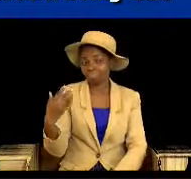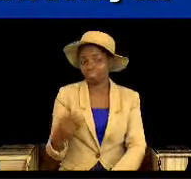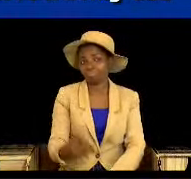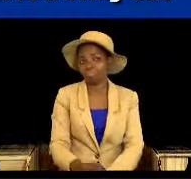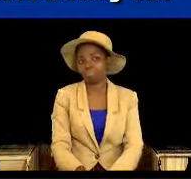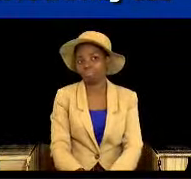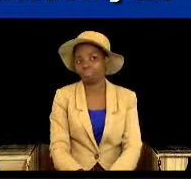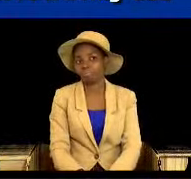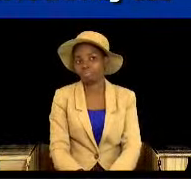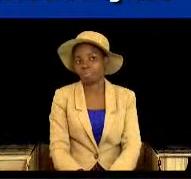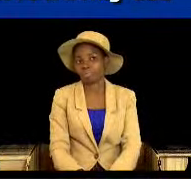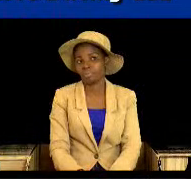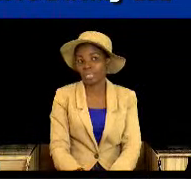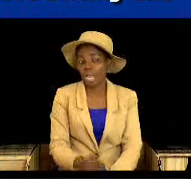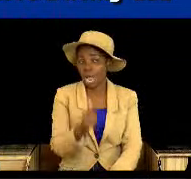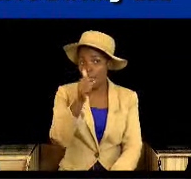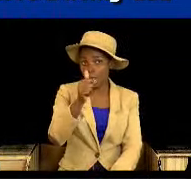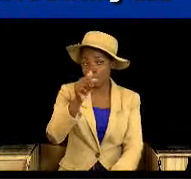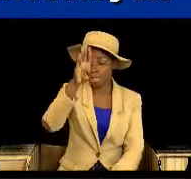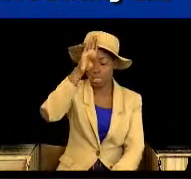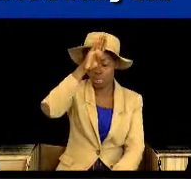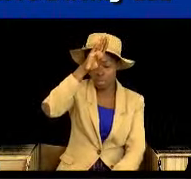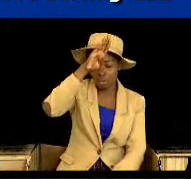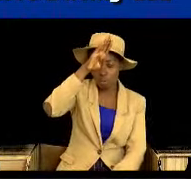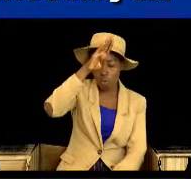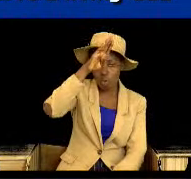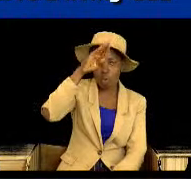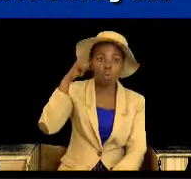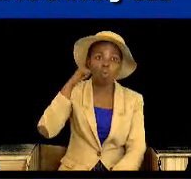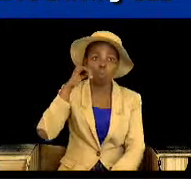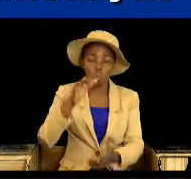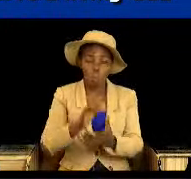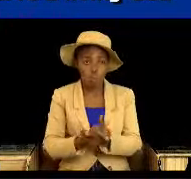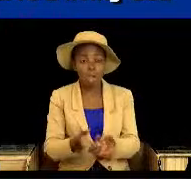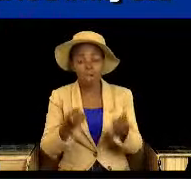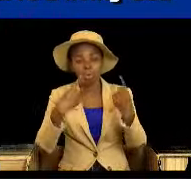here a HEB woman came to me